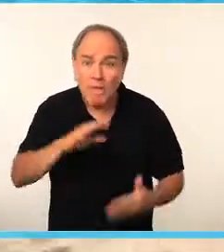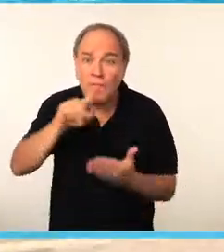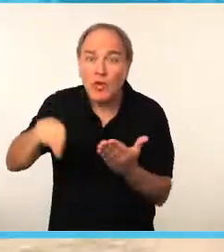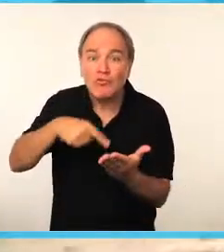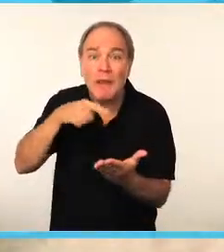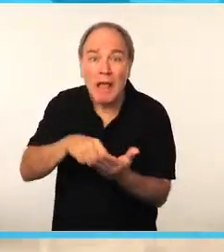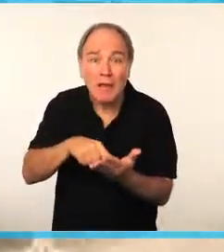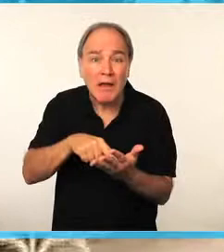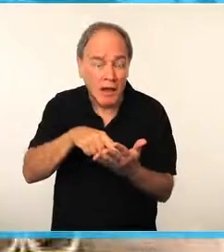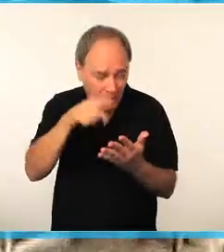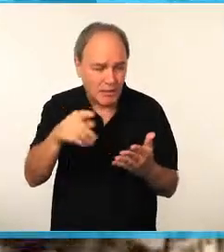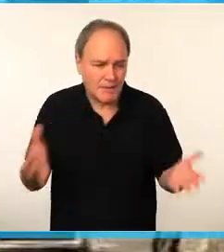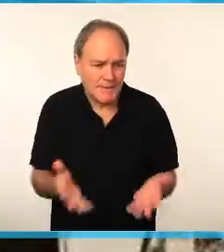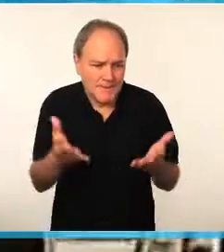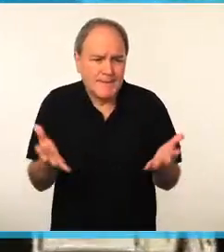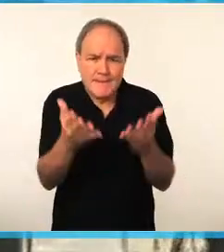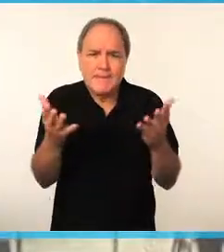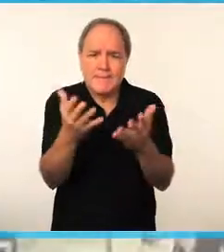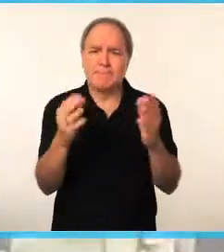framework for Sri Lanka.